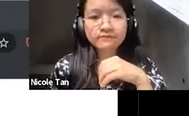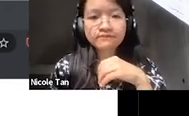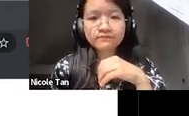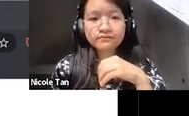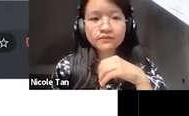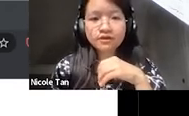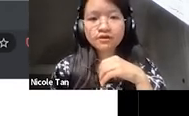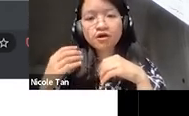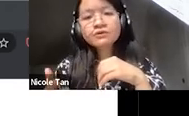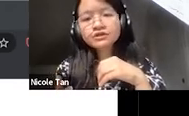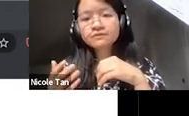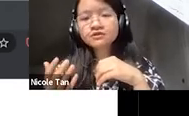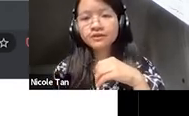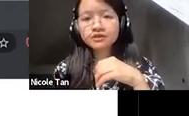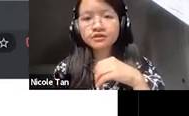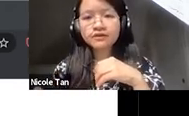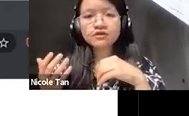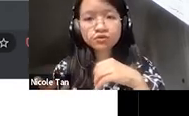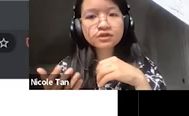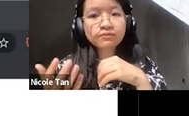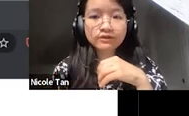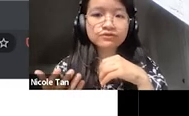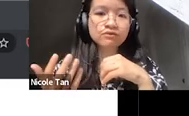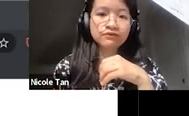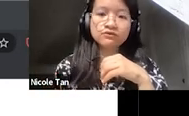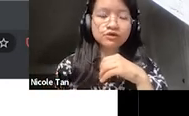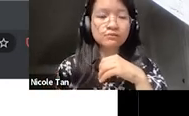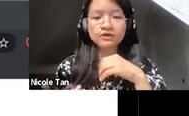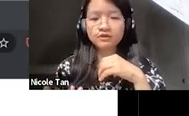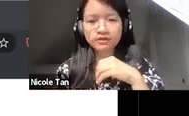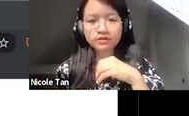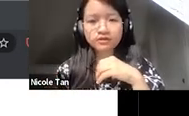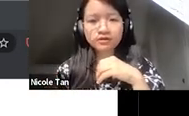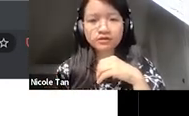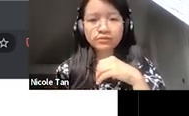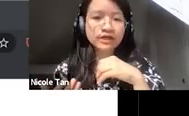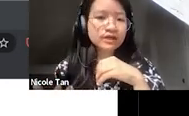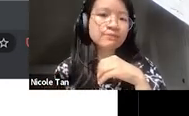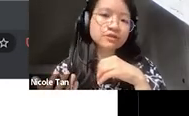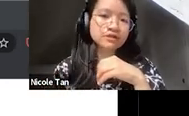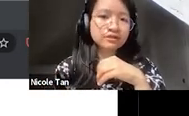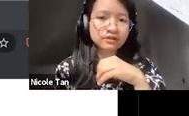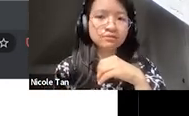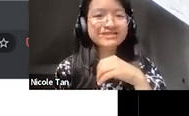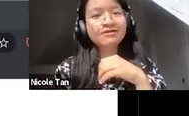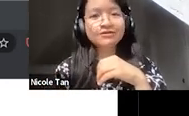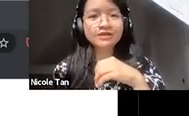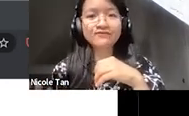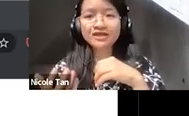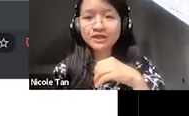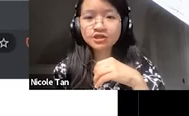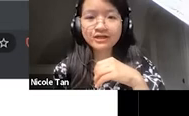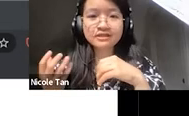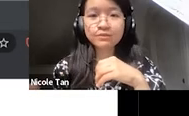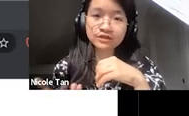survey. All participants mentioned that they usually browse through reviews while shopping online, but 88% selected missing alt text